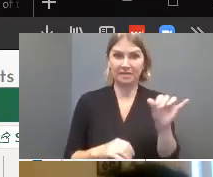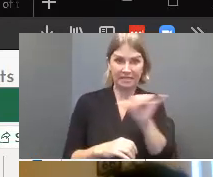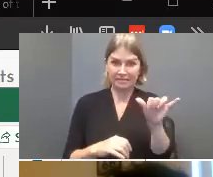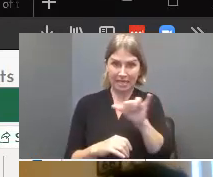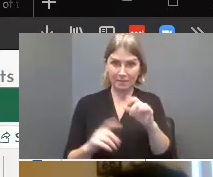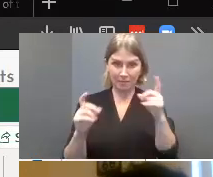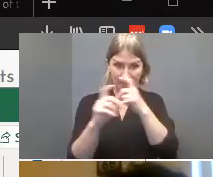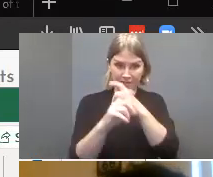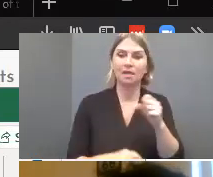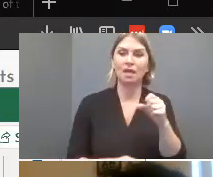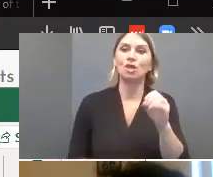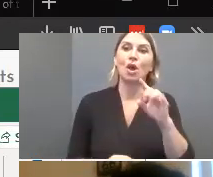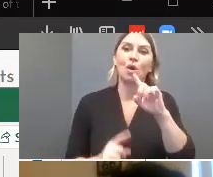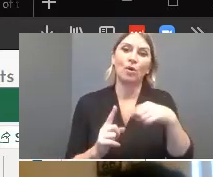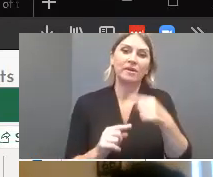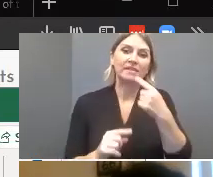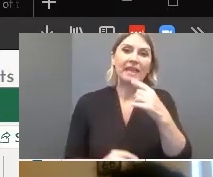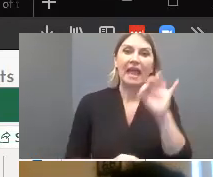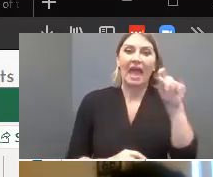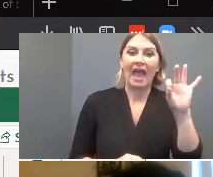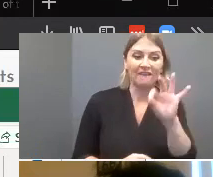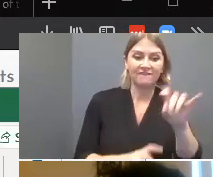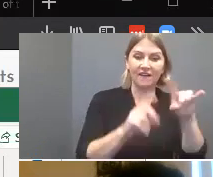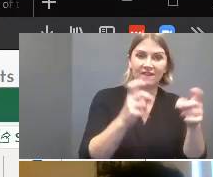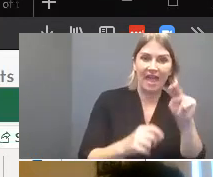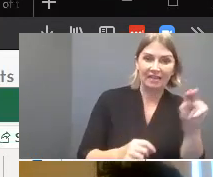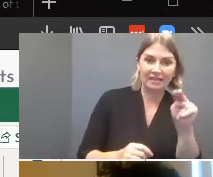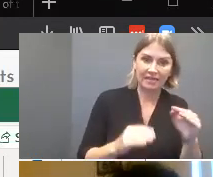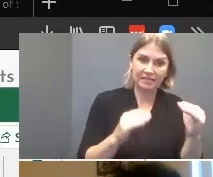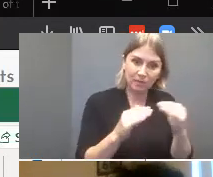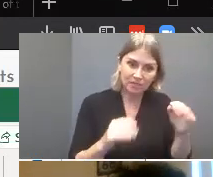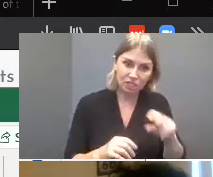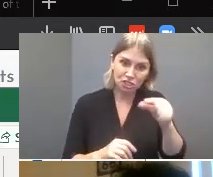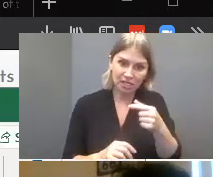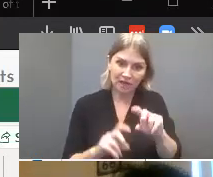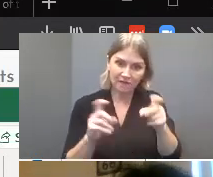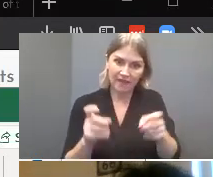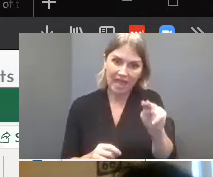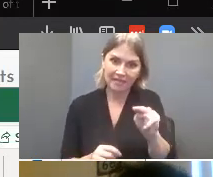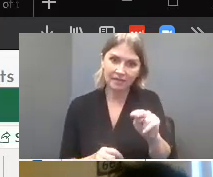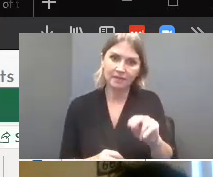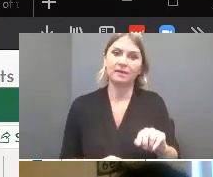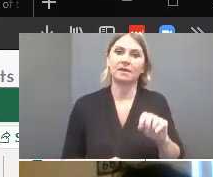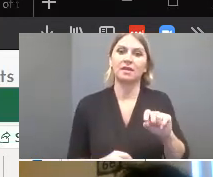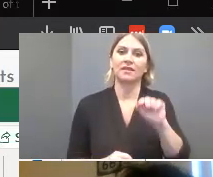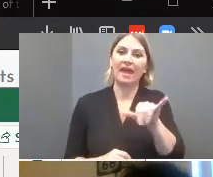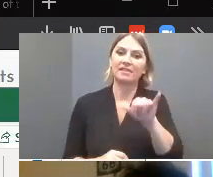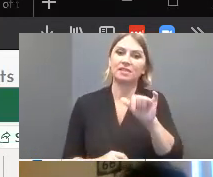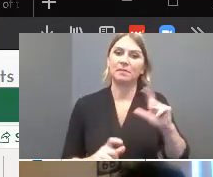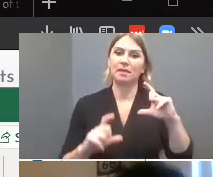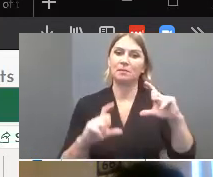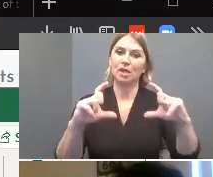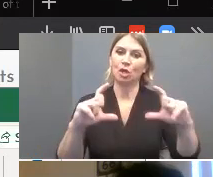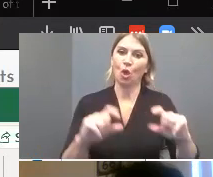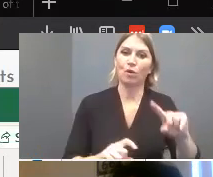said that when we say that f of n is big theta of g of n, it means that f of n has to be big O of g of n and big omega